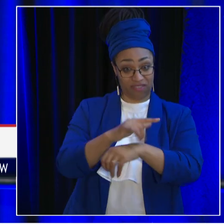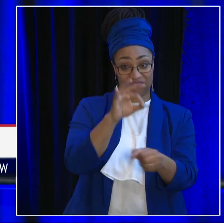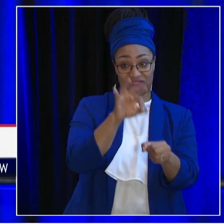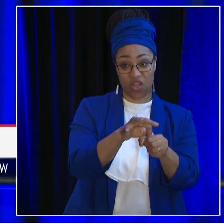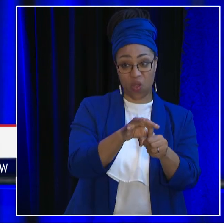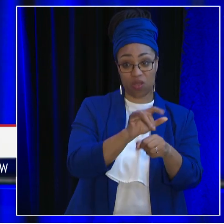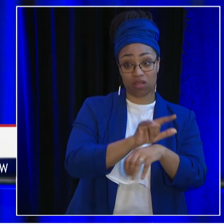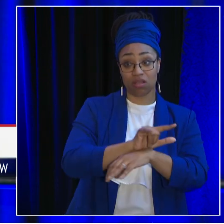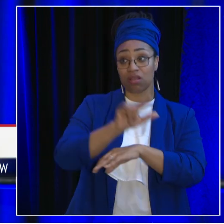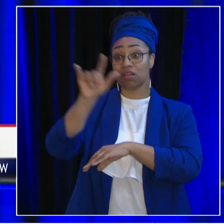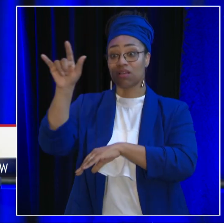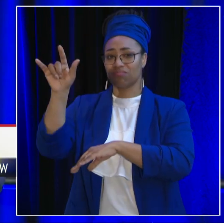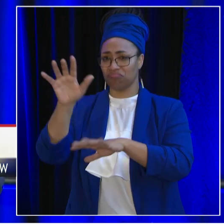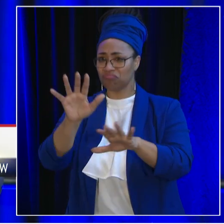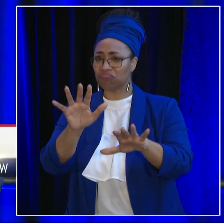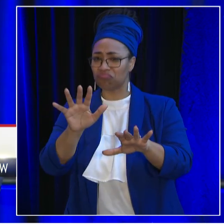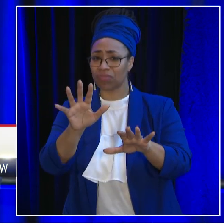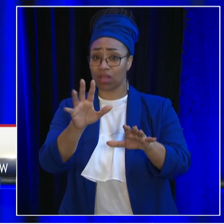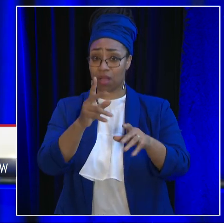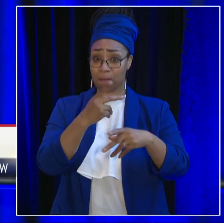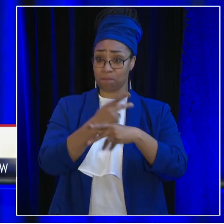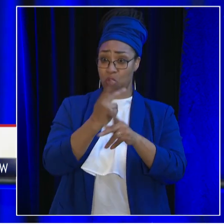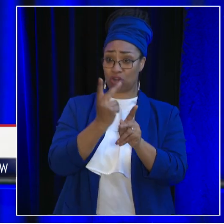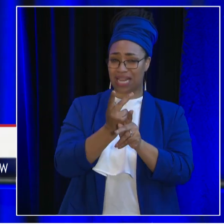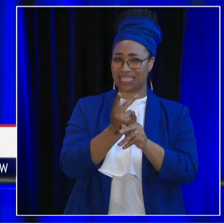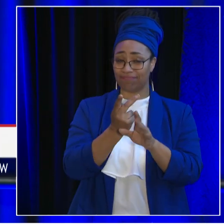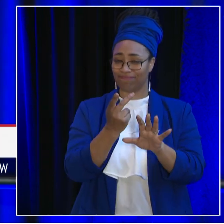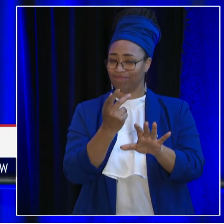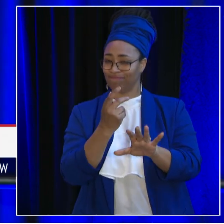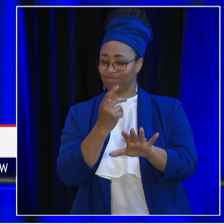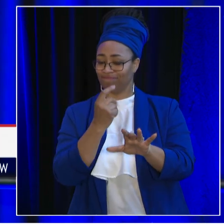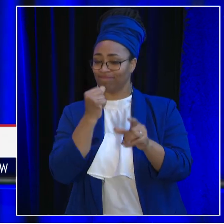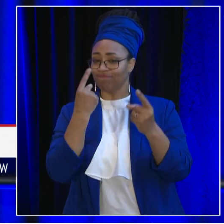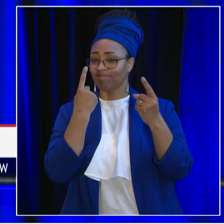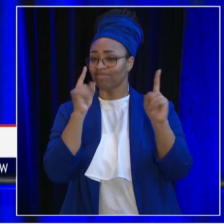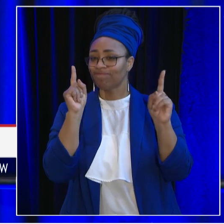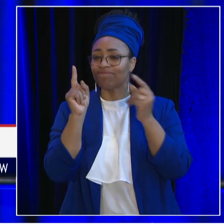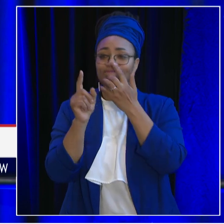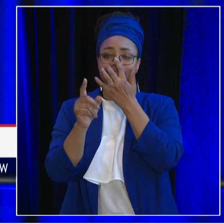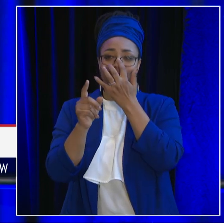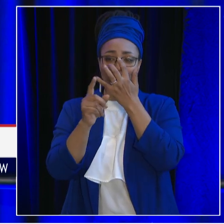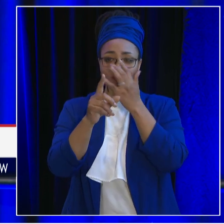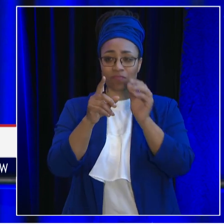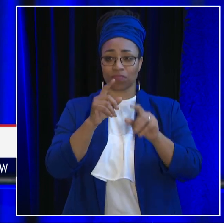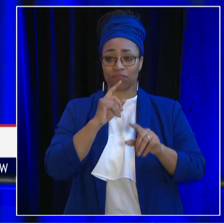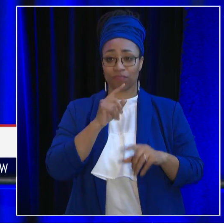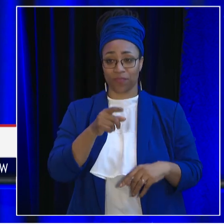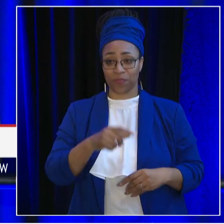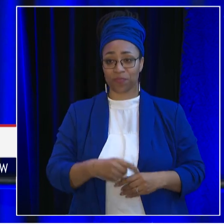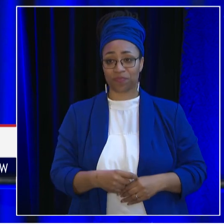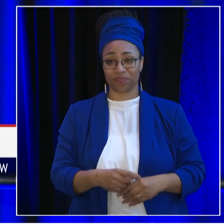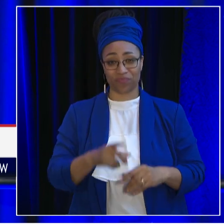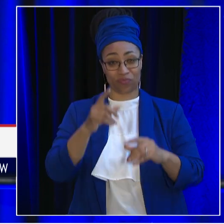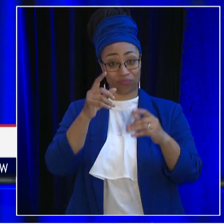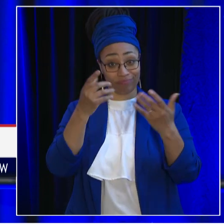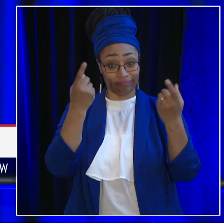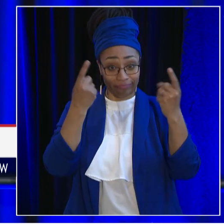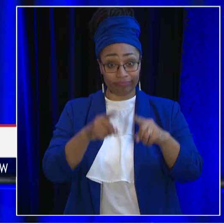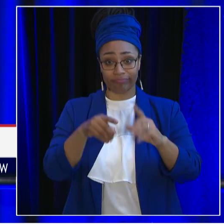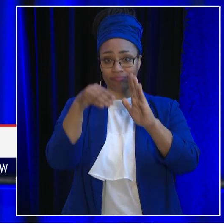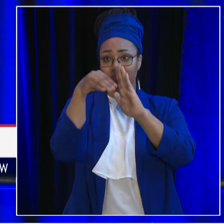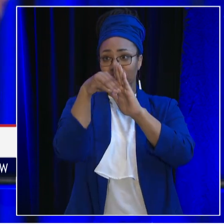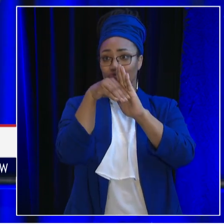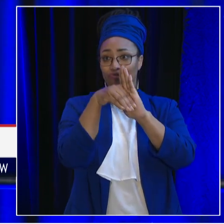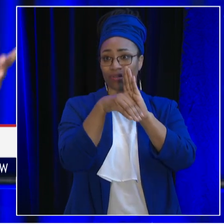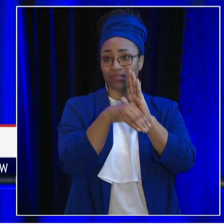Congress since the Great Depression, at a time where we need productivity from our leaders. But the good thing that